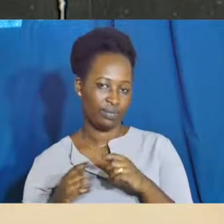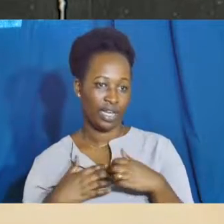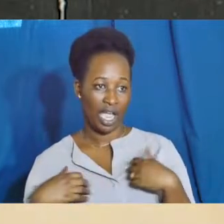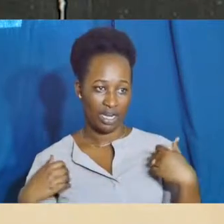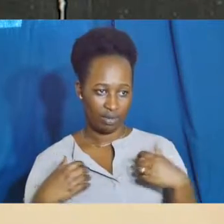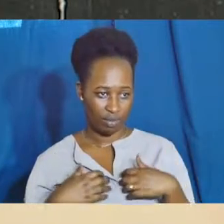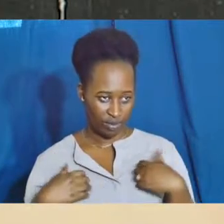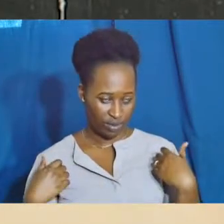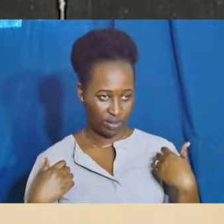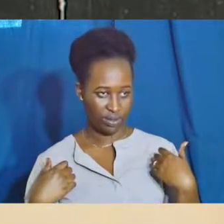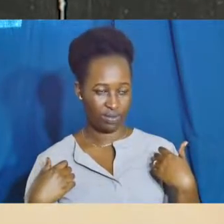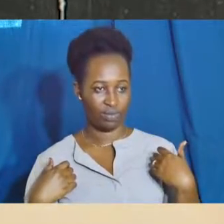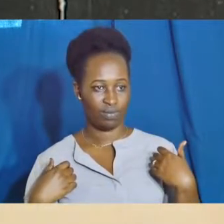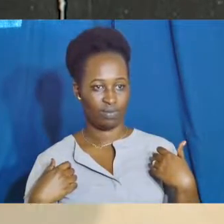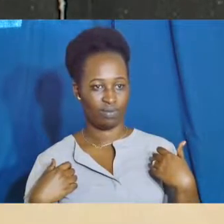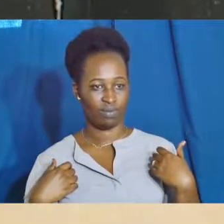animals